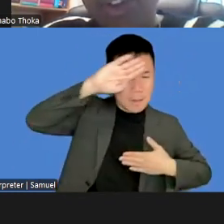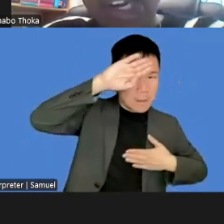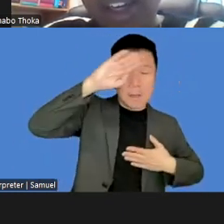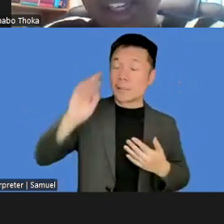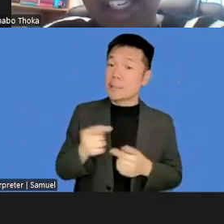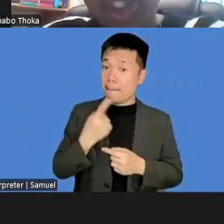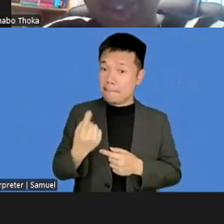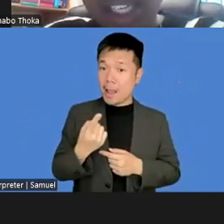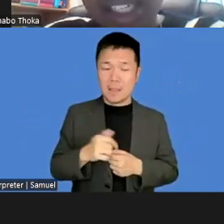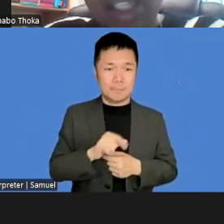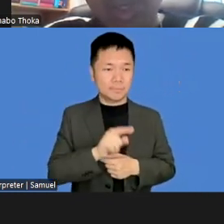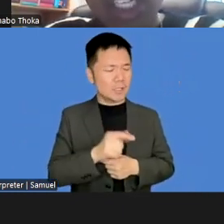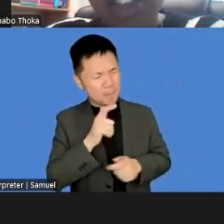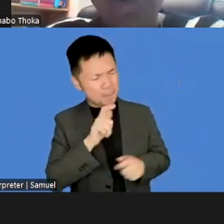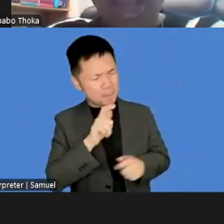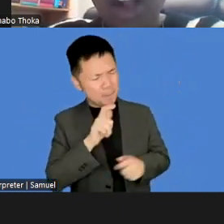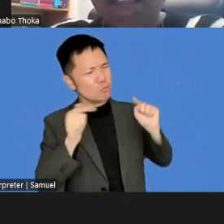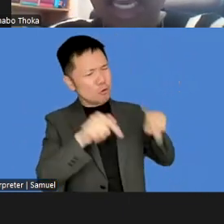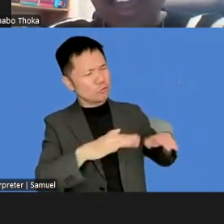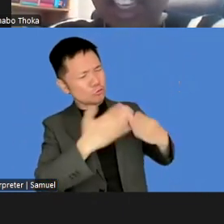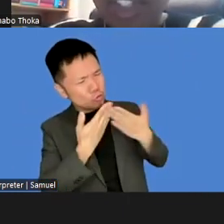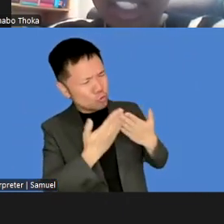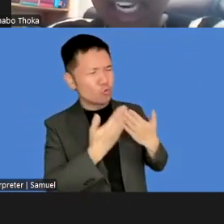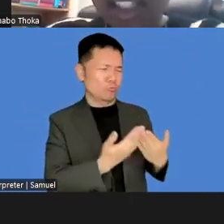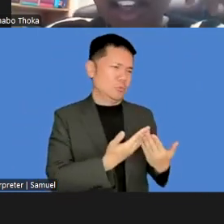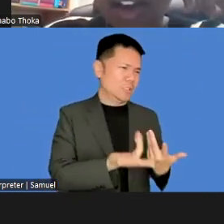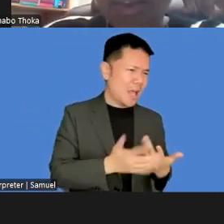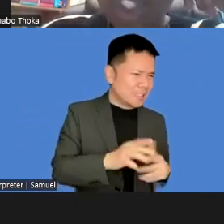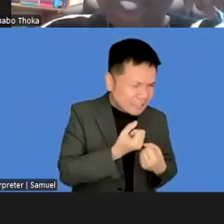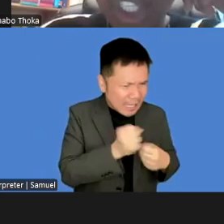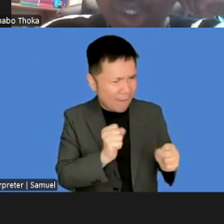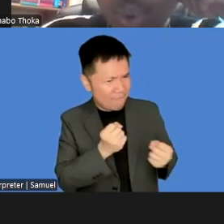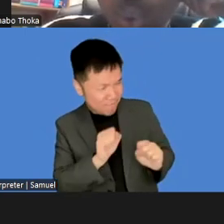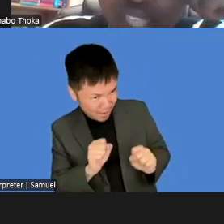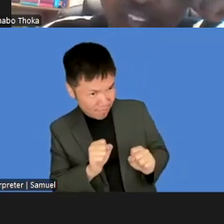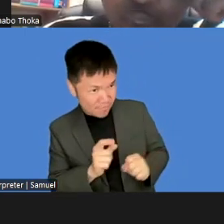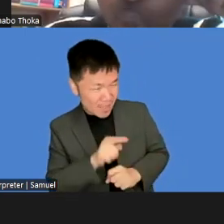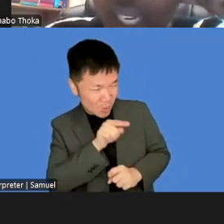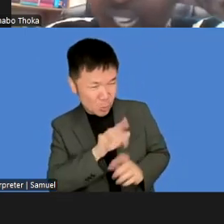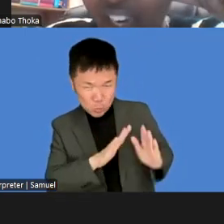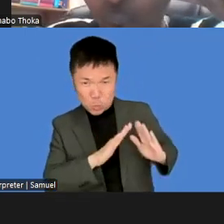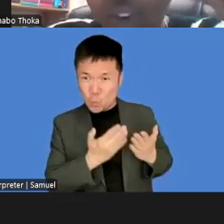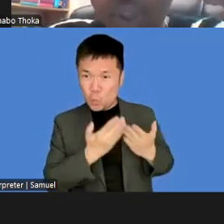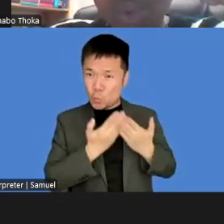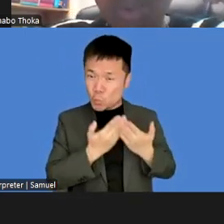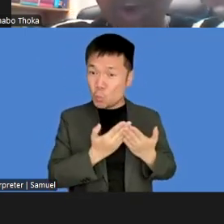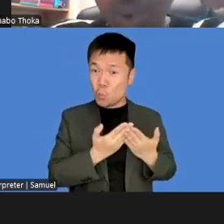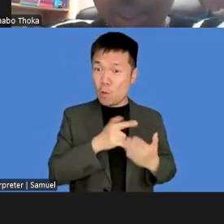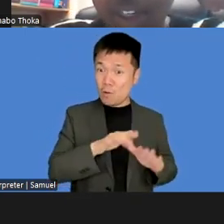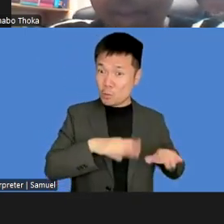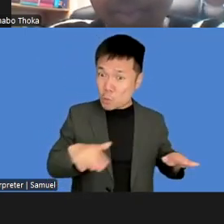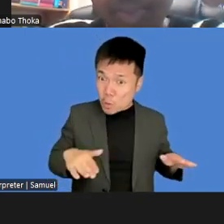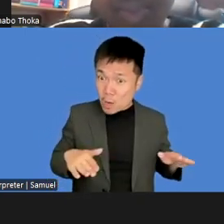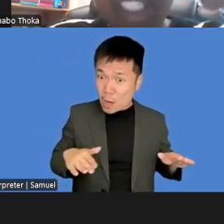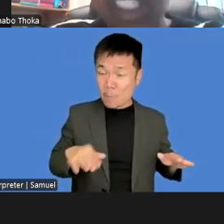return of learners and educators, as well as different health and safety standards for which schools had to adhere in order for them to be